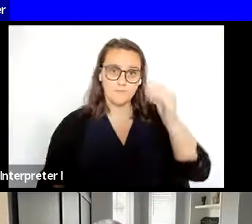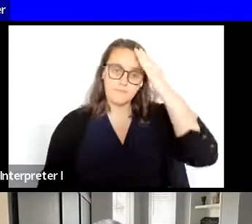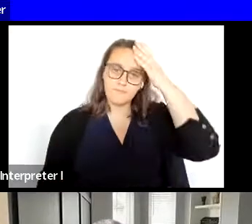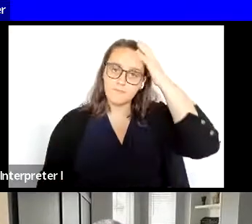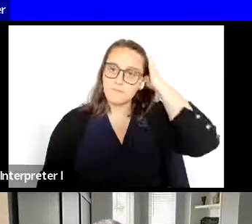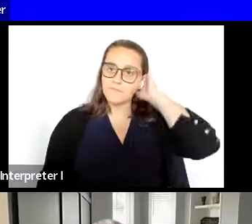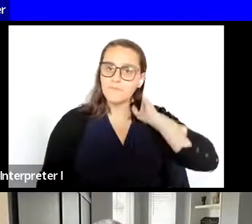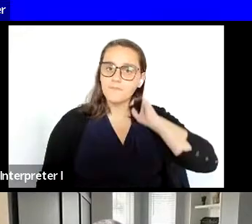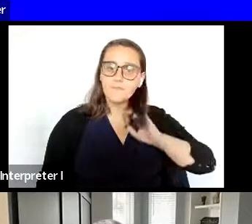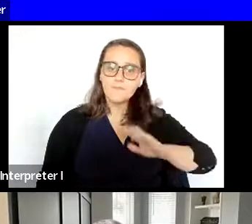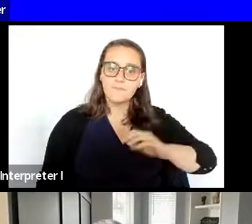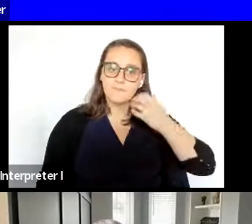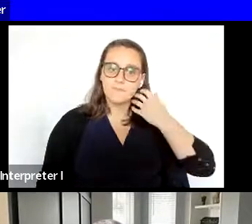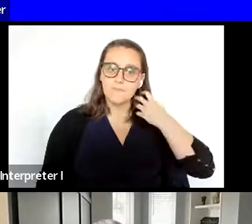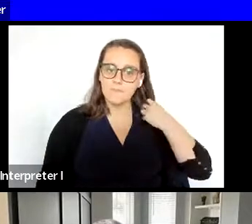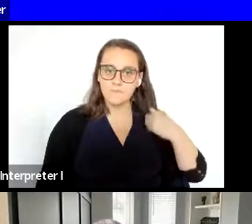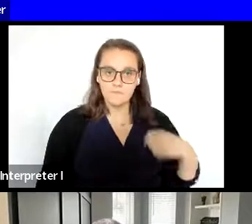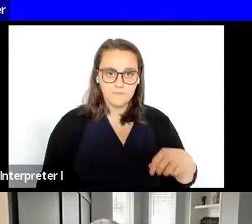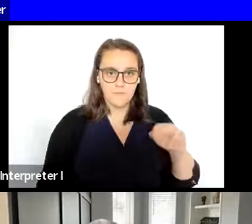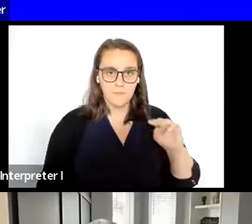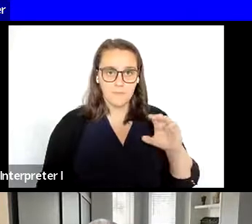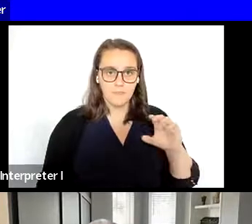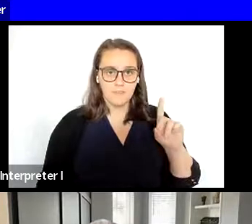George votes yes. And Councilmember McDuffie.